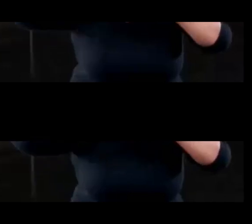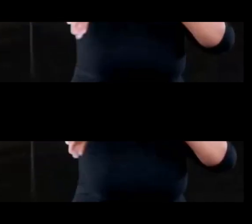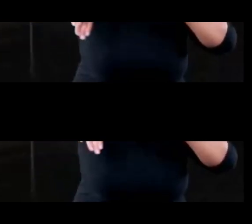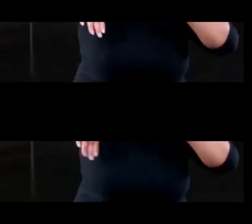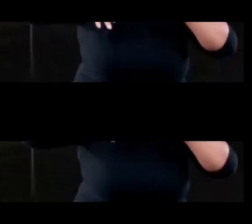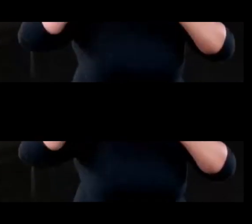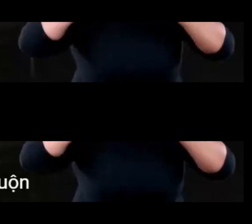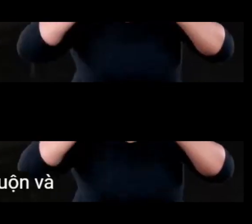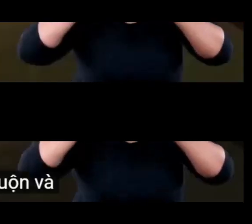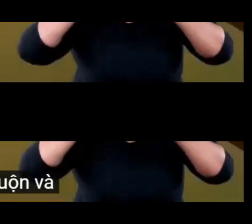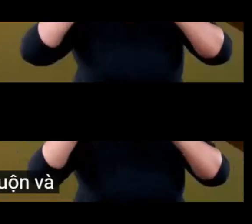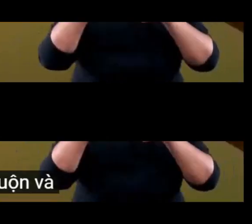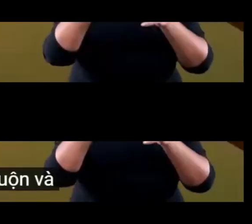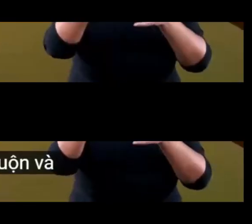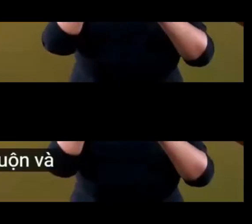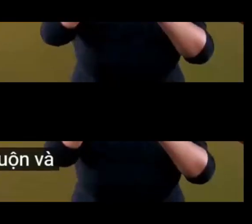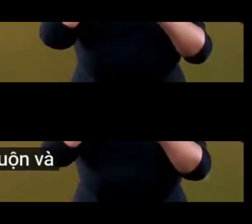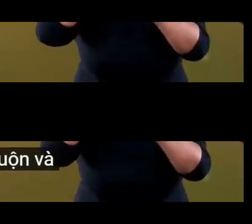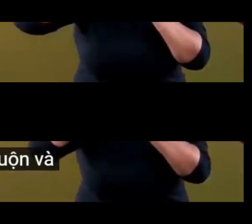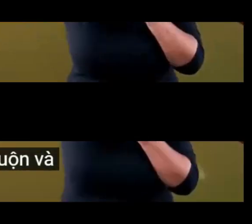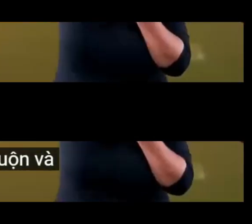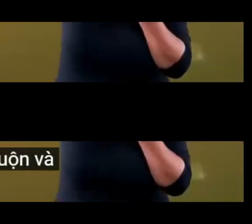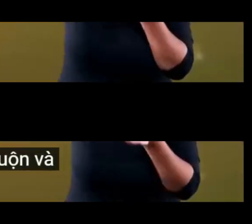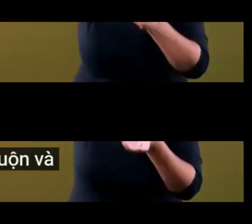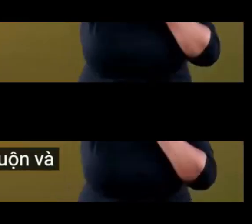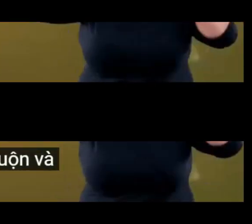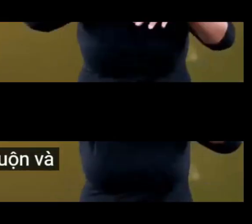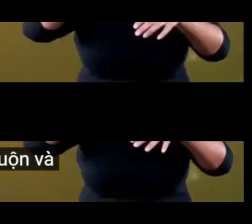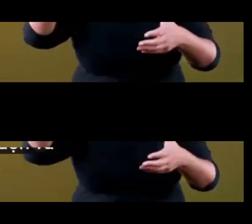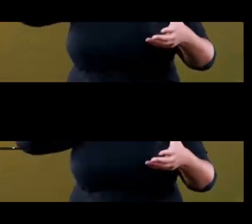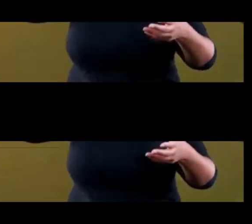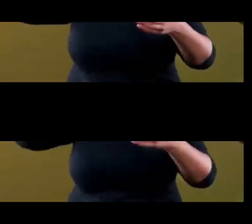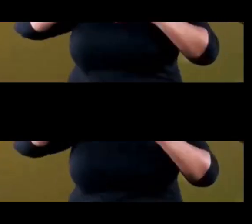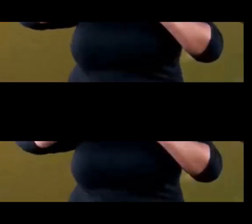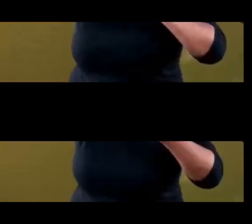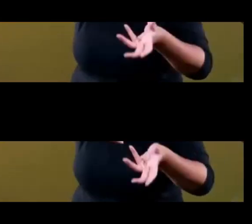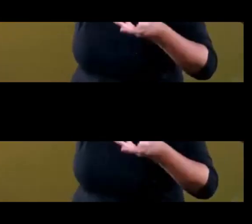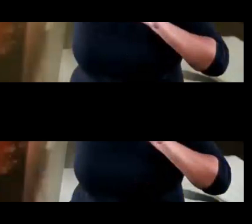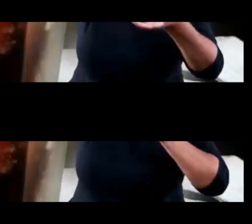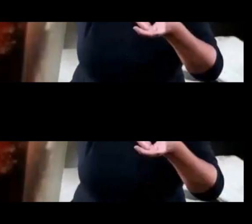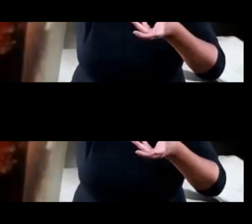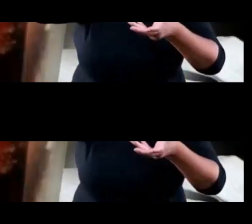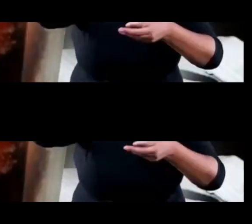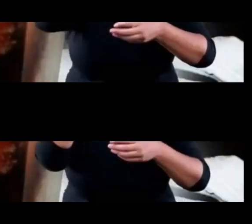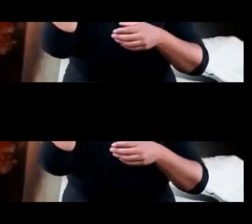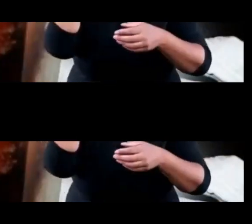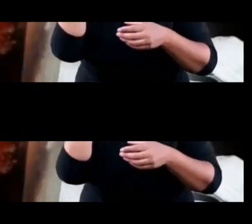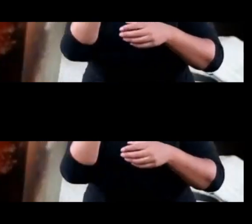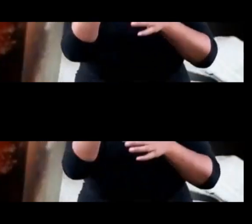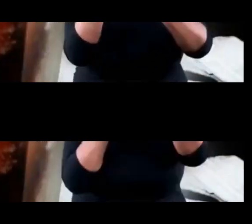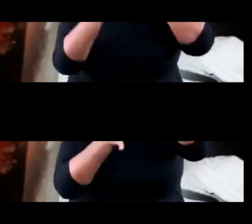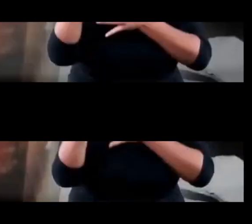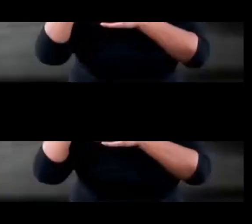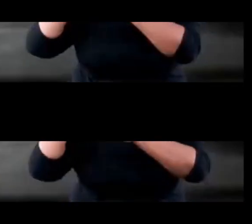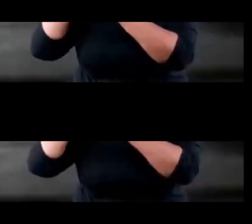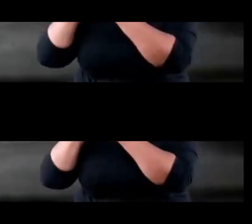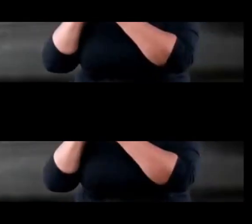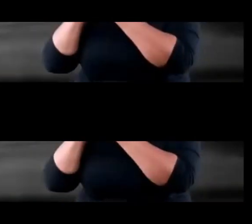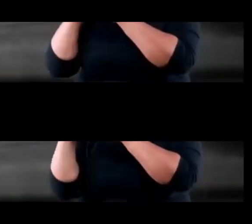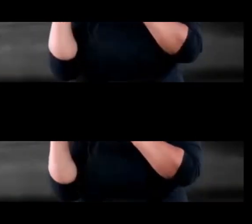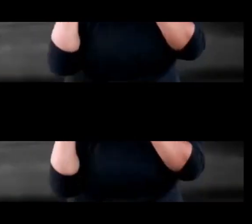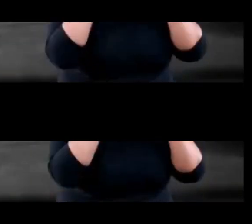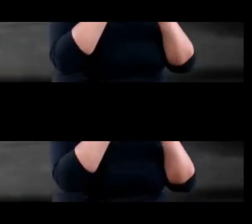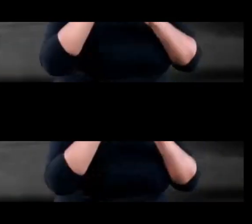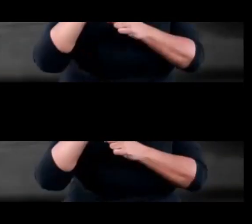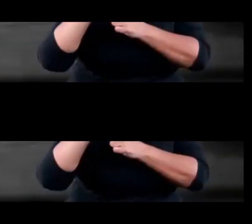ships late one night and dump all the soda into the ocean in protest. But instead of soda, the story about